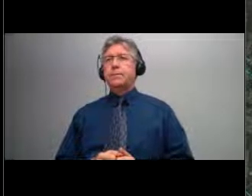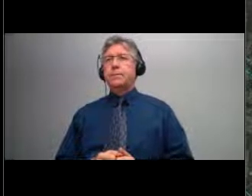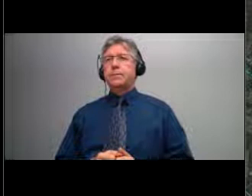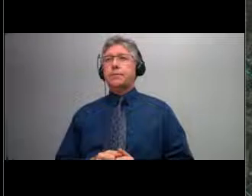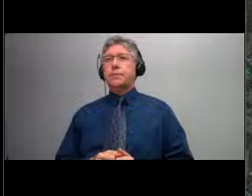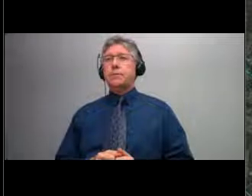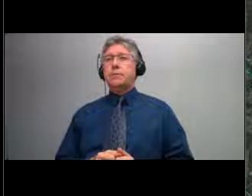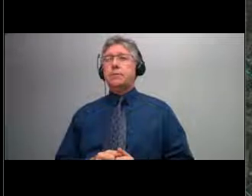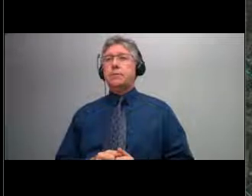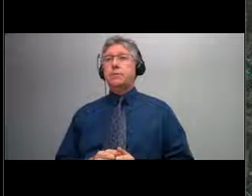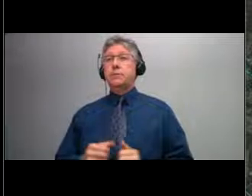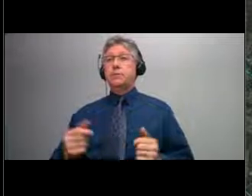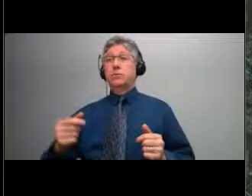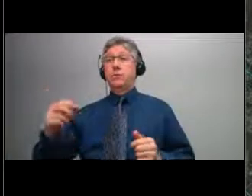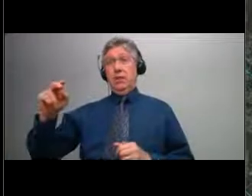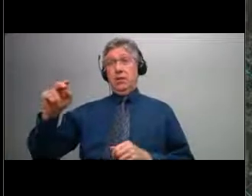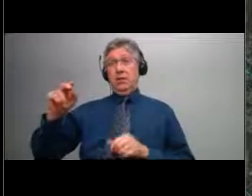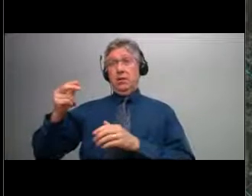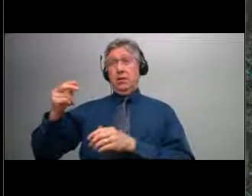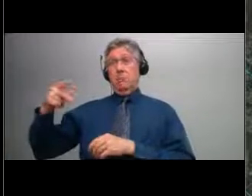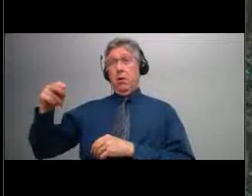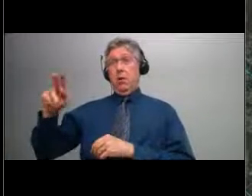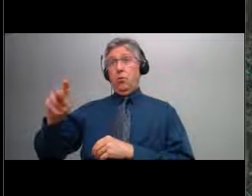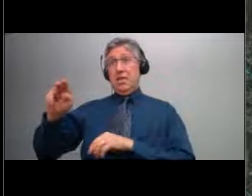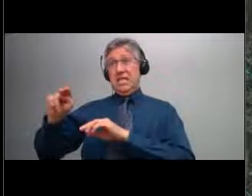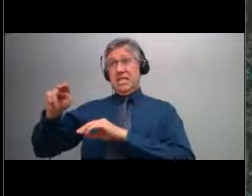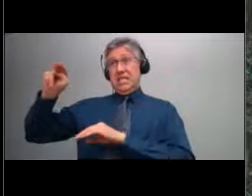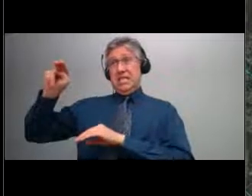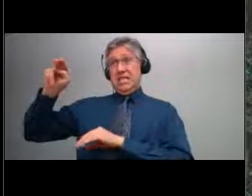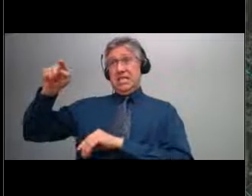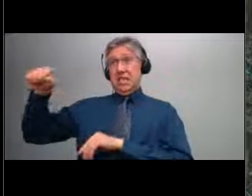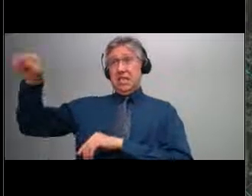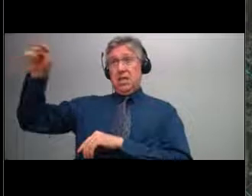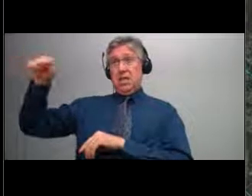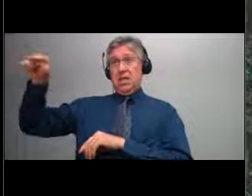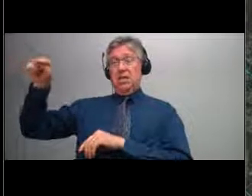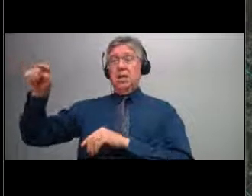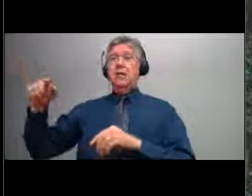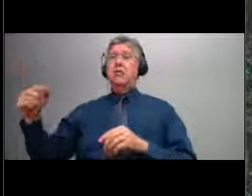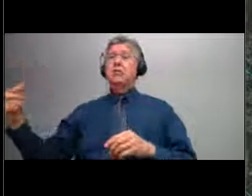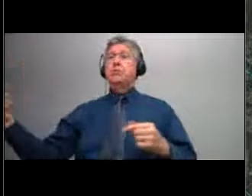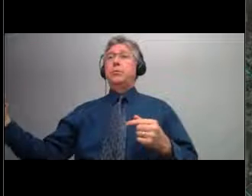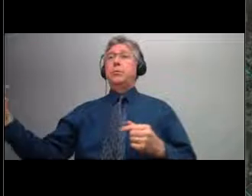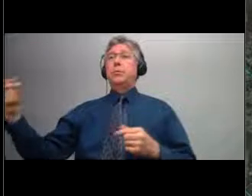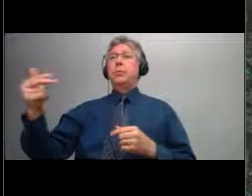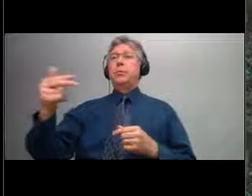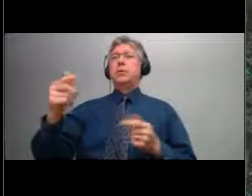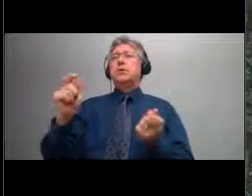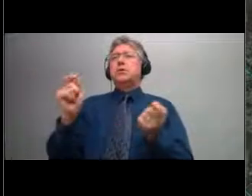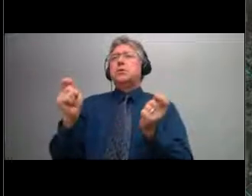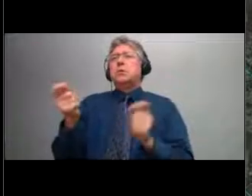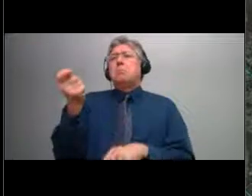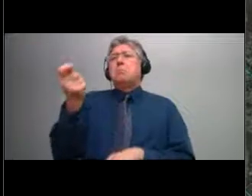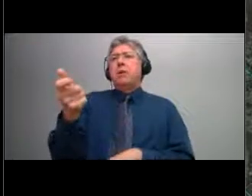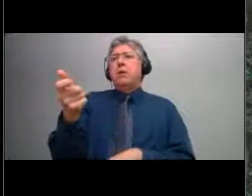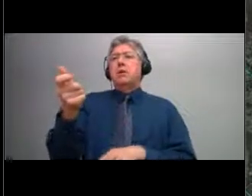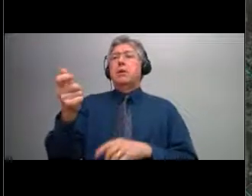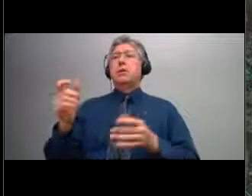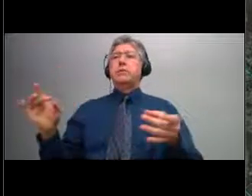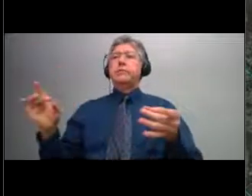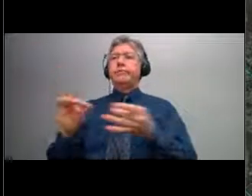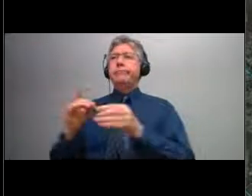At the interchange ramps north of the parkway, which provide movements to and from the westbound parkway, the changes are minor and are associated with the new